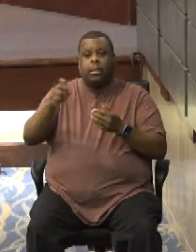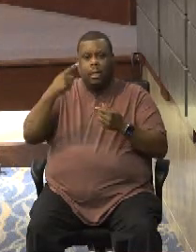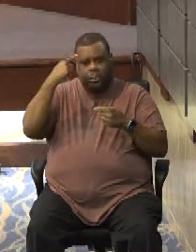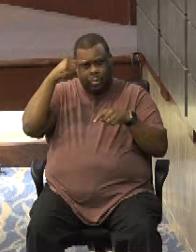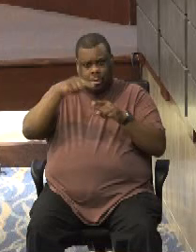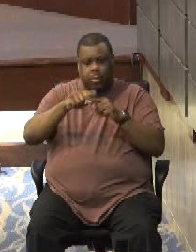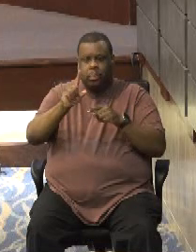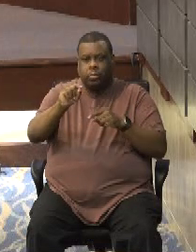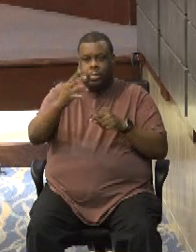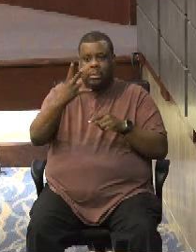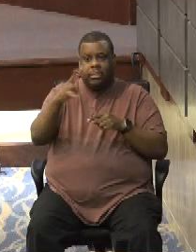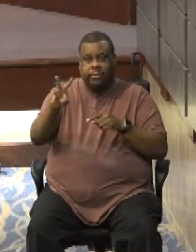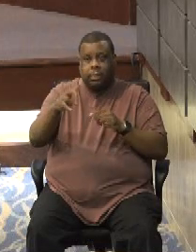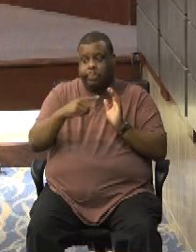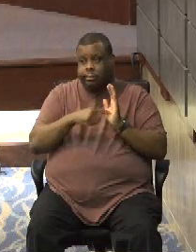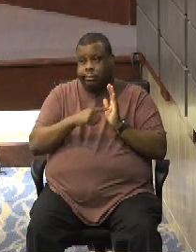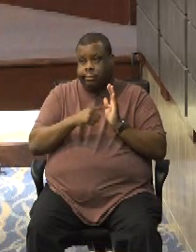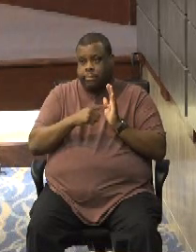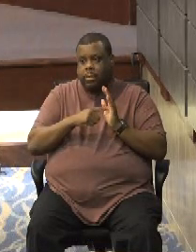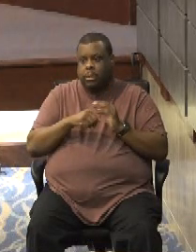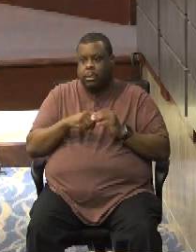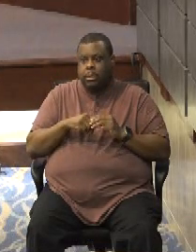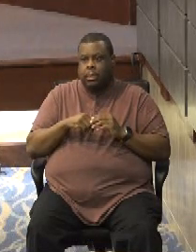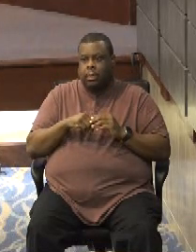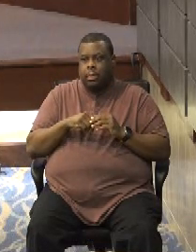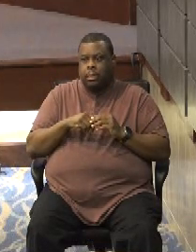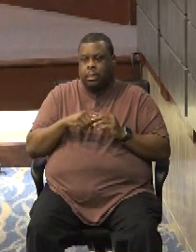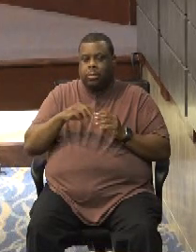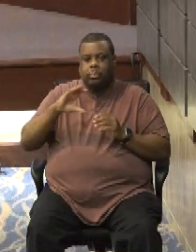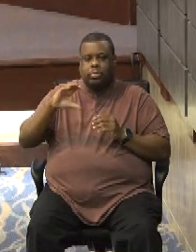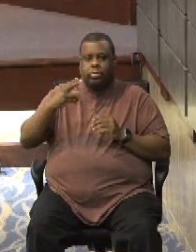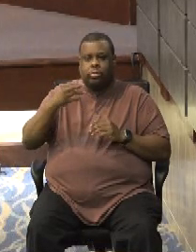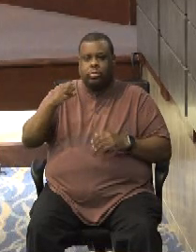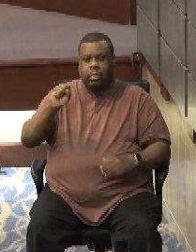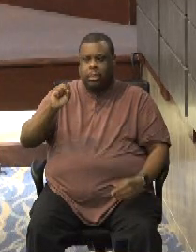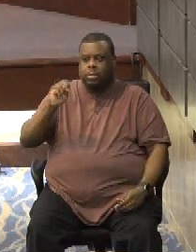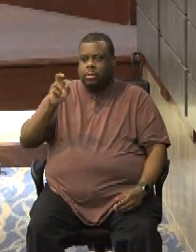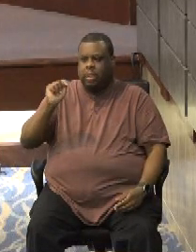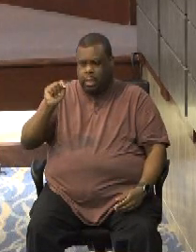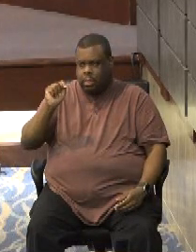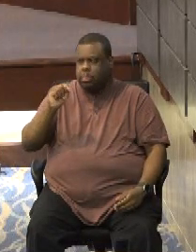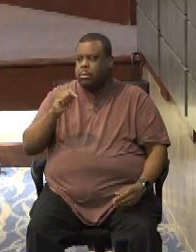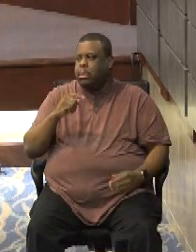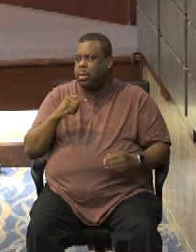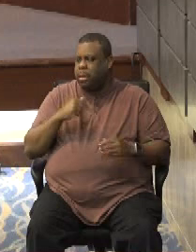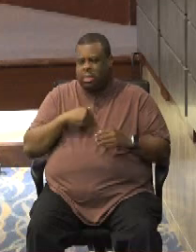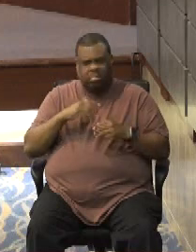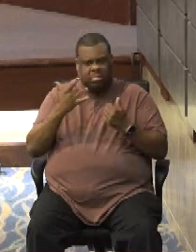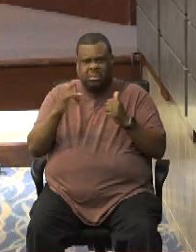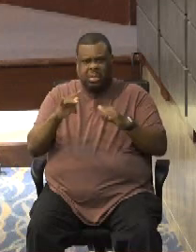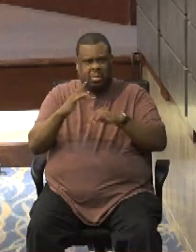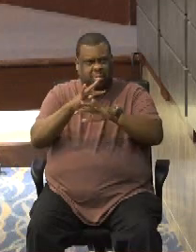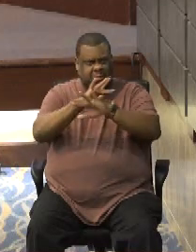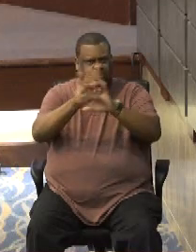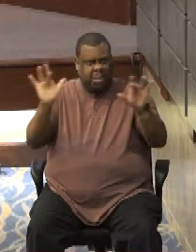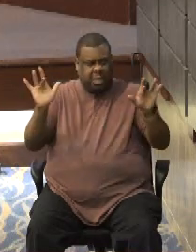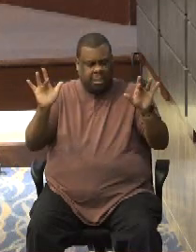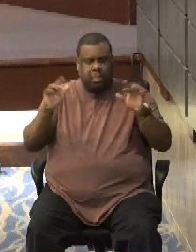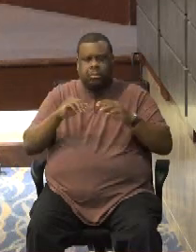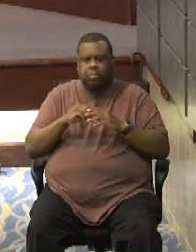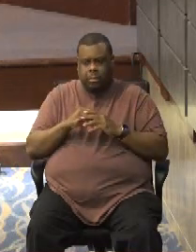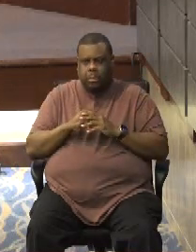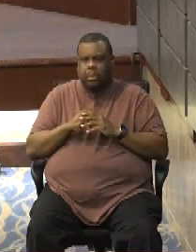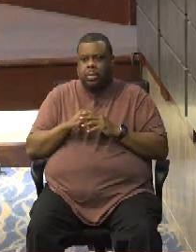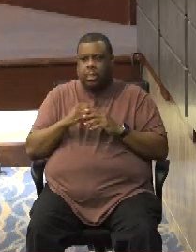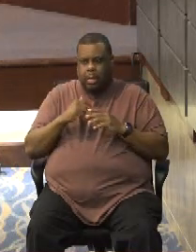in 2017 on the property of 1146 Chestnut, which now is still vacant. I give to y'all the open records request. Open